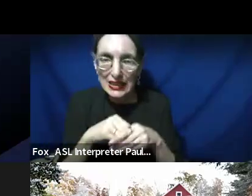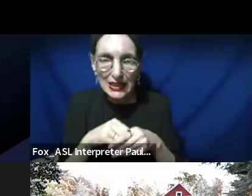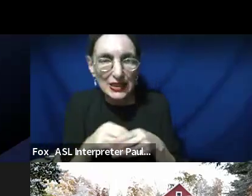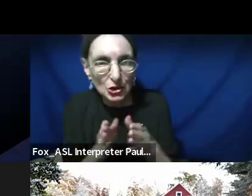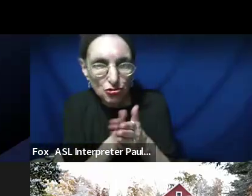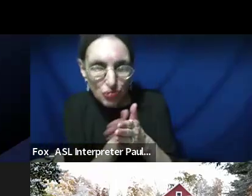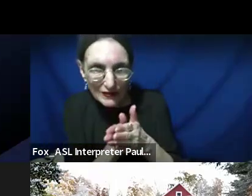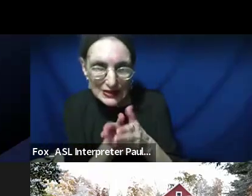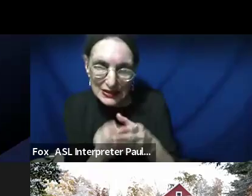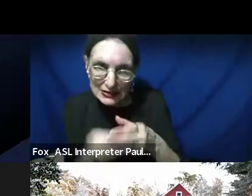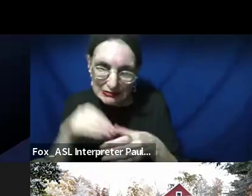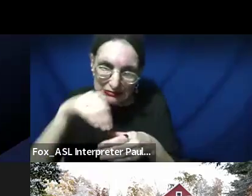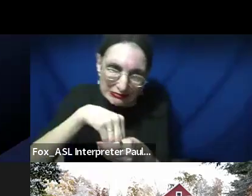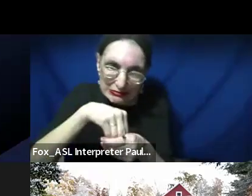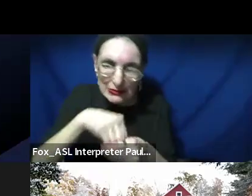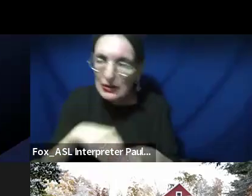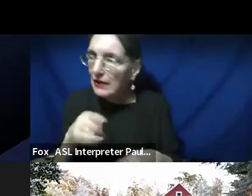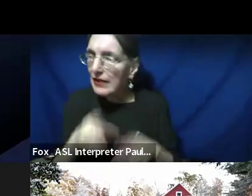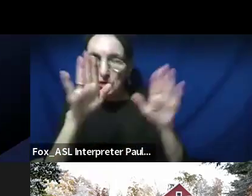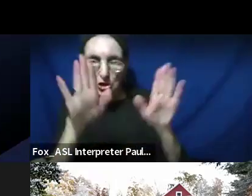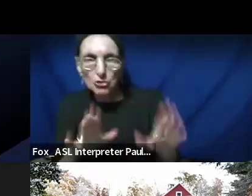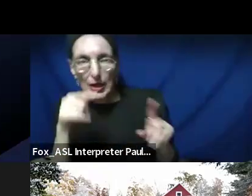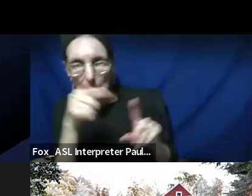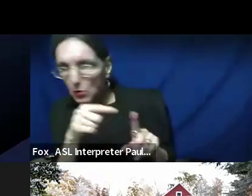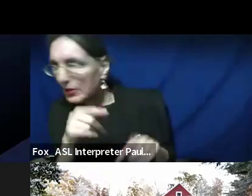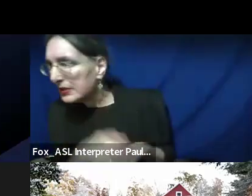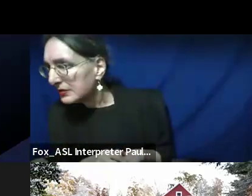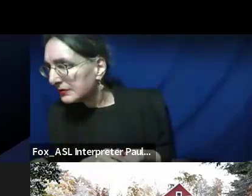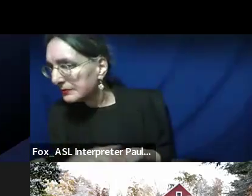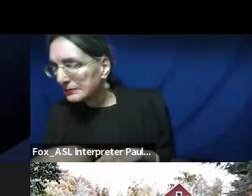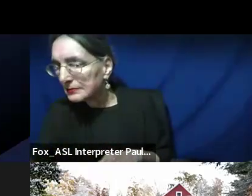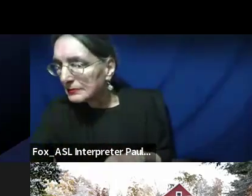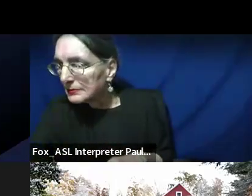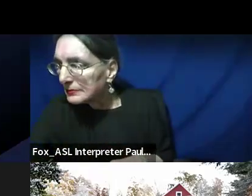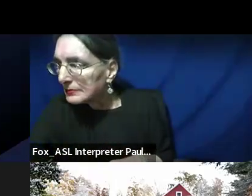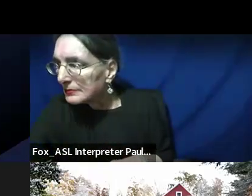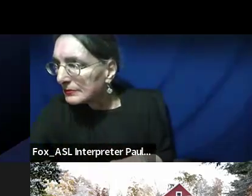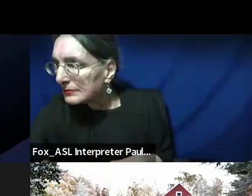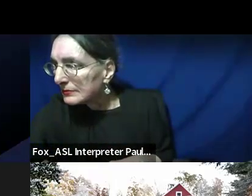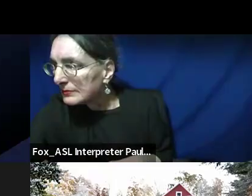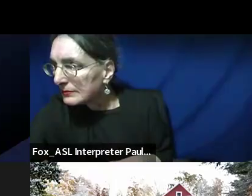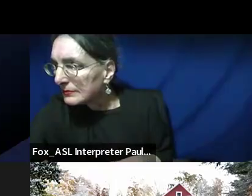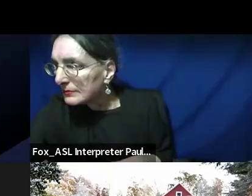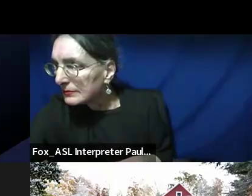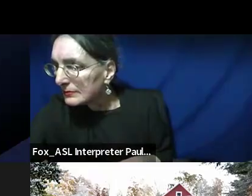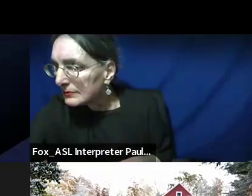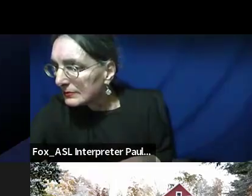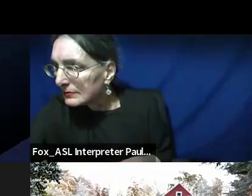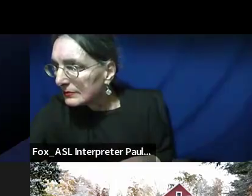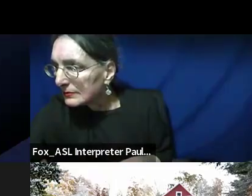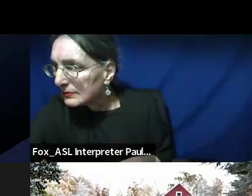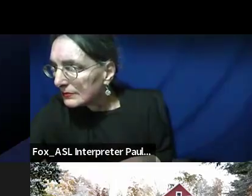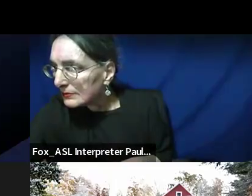That's a great point. And that was something we were finding during our trail visits as well. Are there any